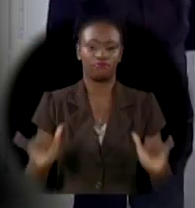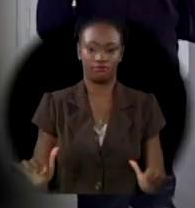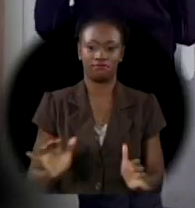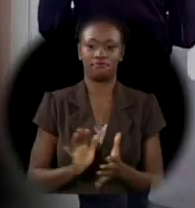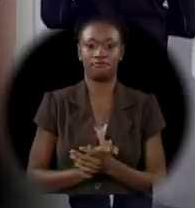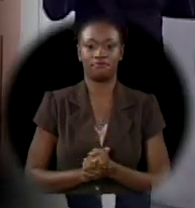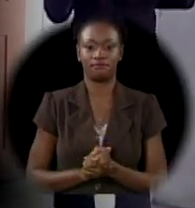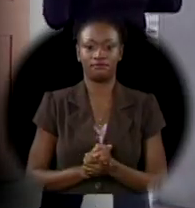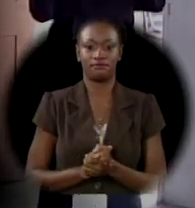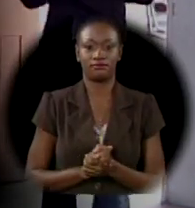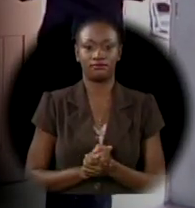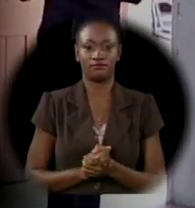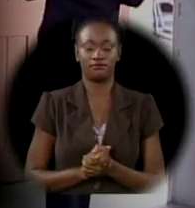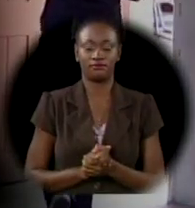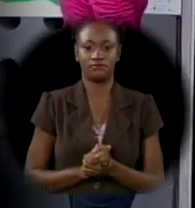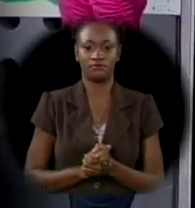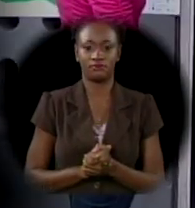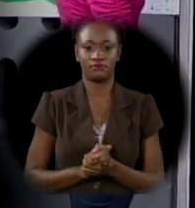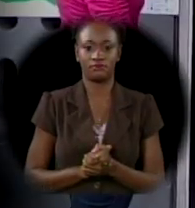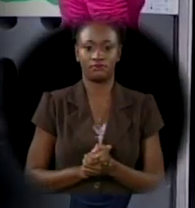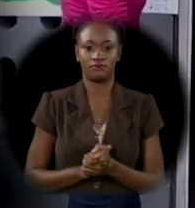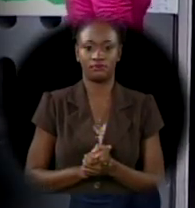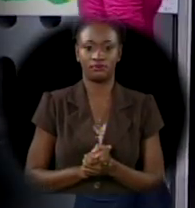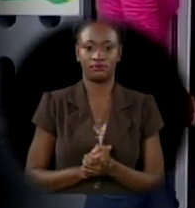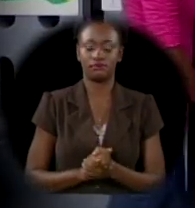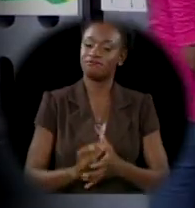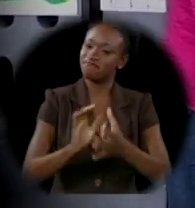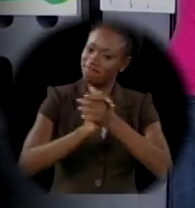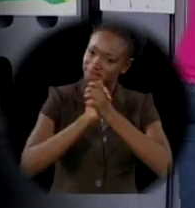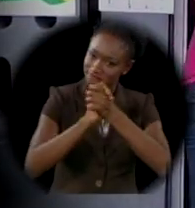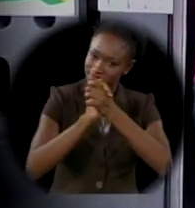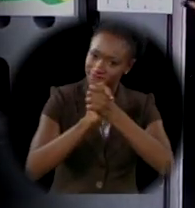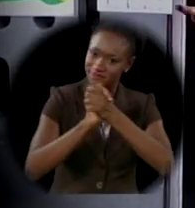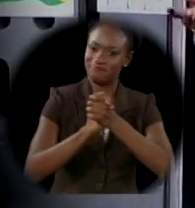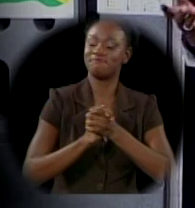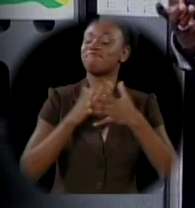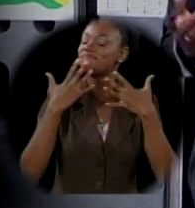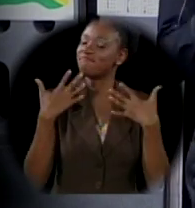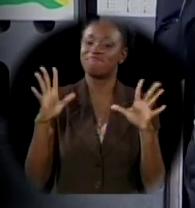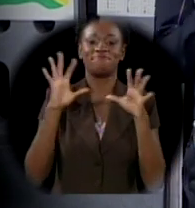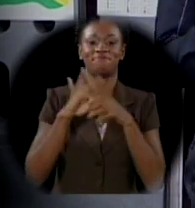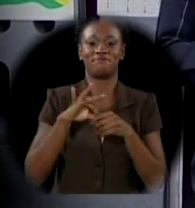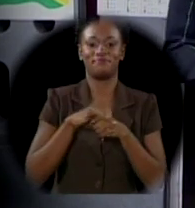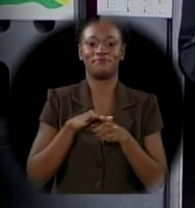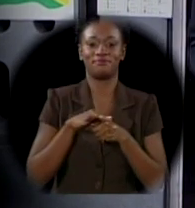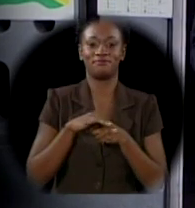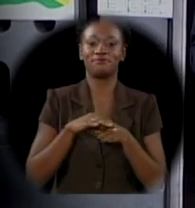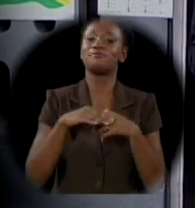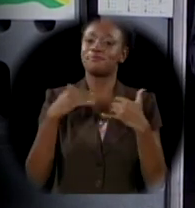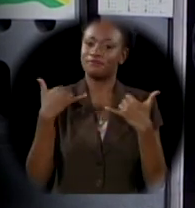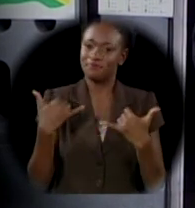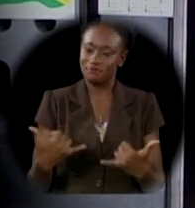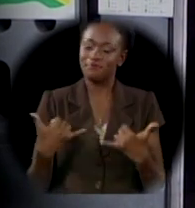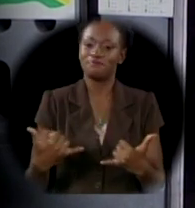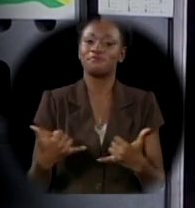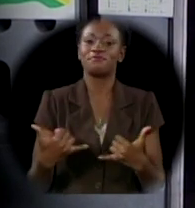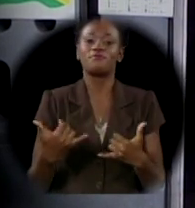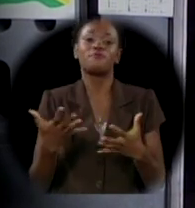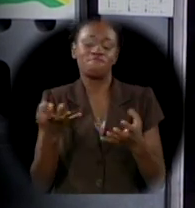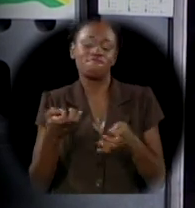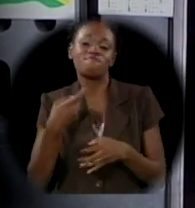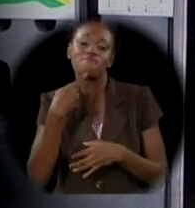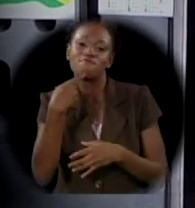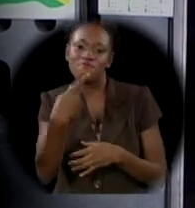in a peaceful manner. Next person, please. Congratulations, you've just voted. But here are a few